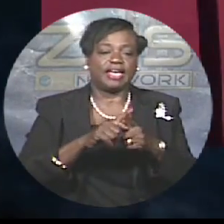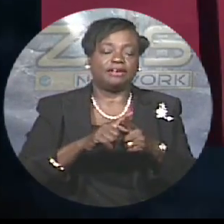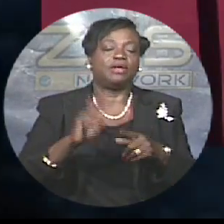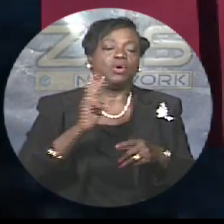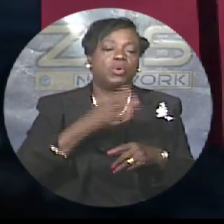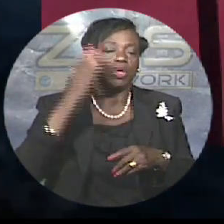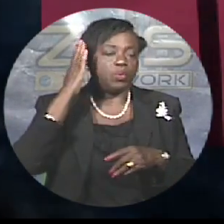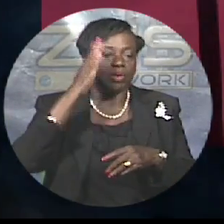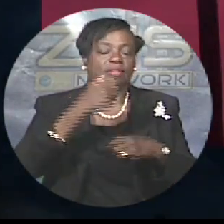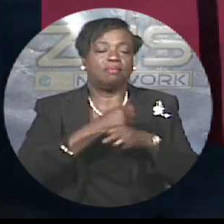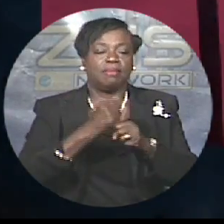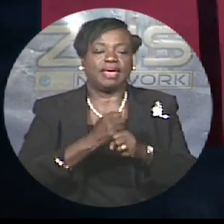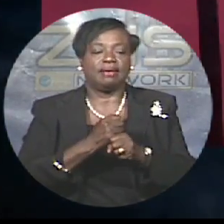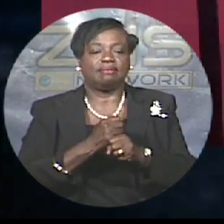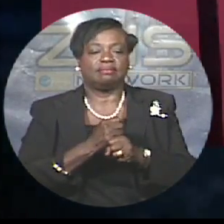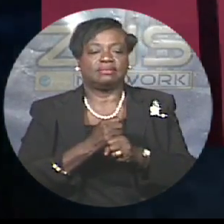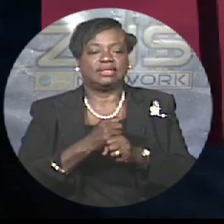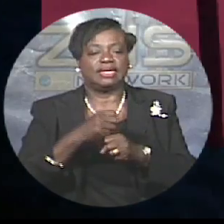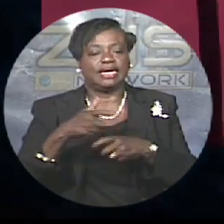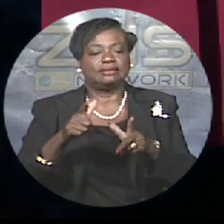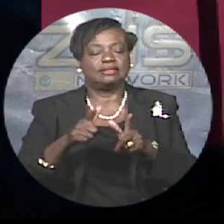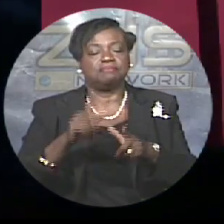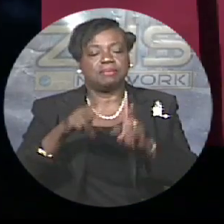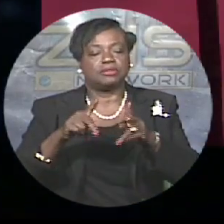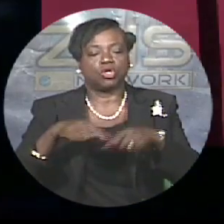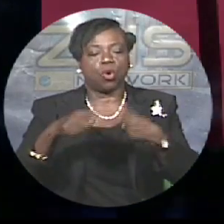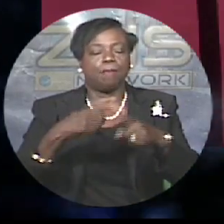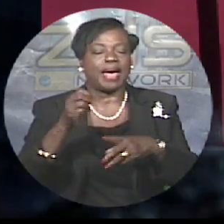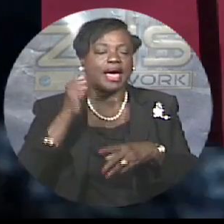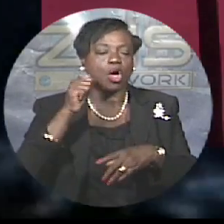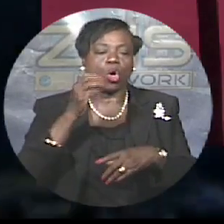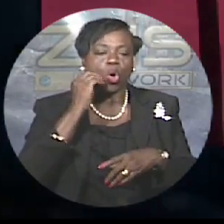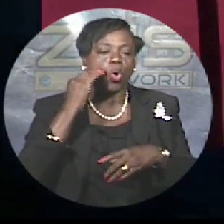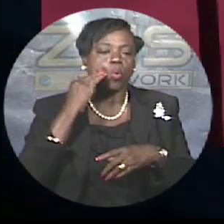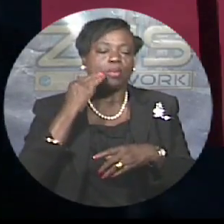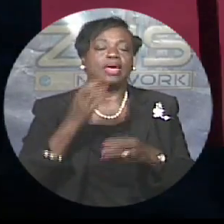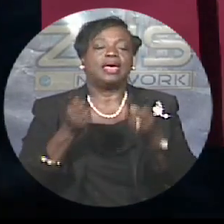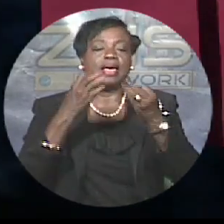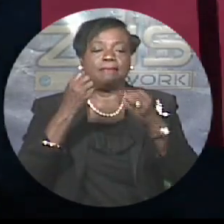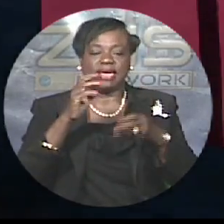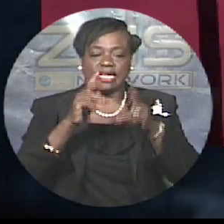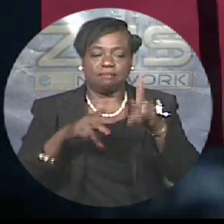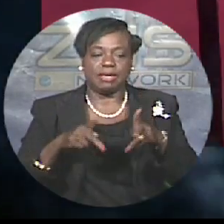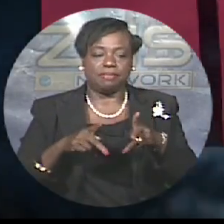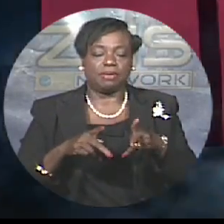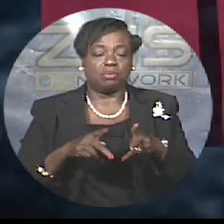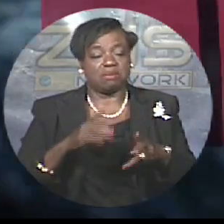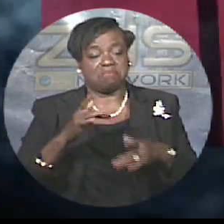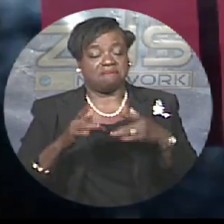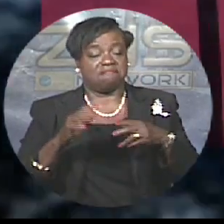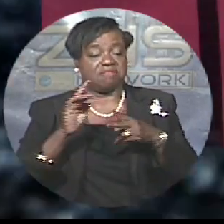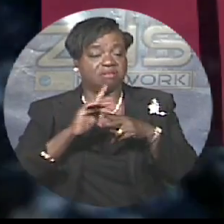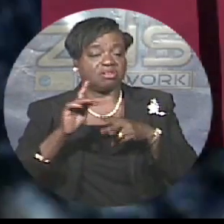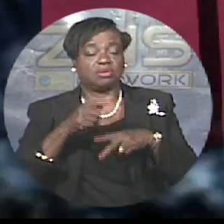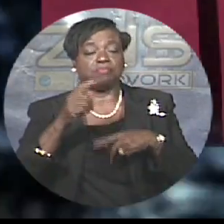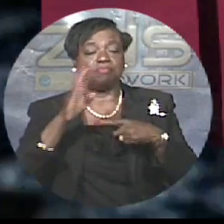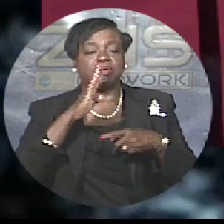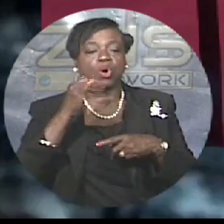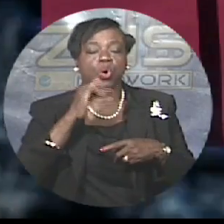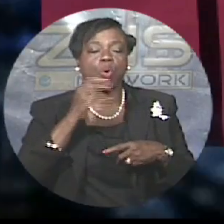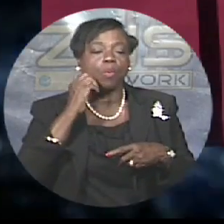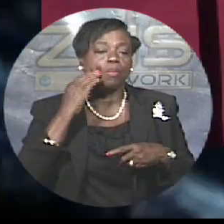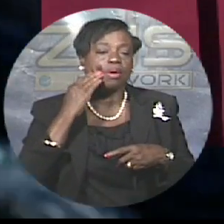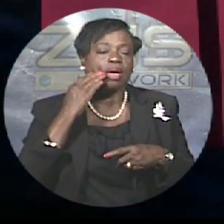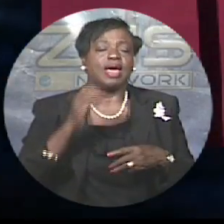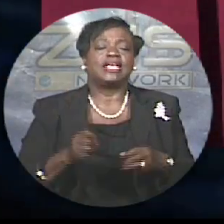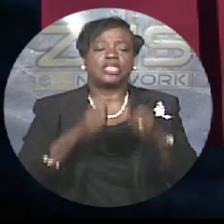to return to their islands. While many would prefer to be at home, evacuees like Edwards say they are at least comfortable. I mean, it's a